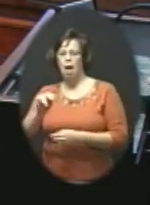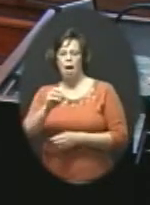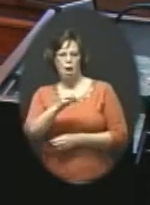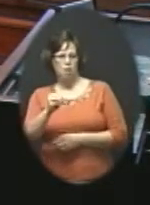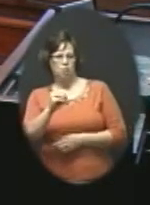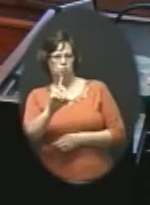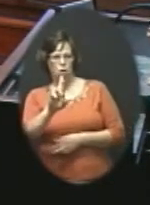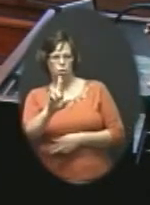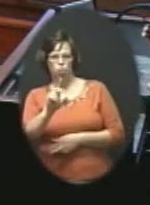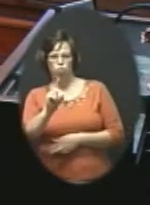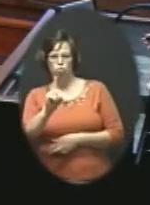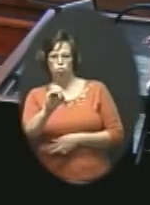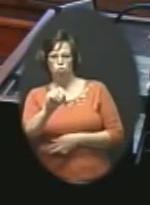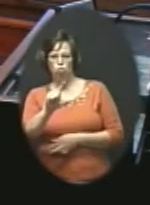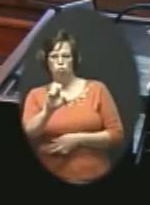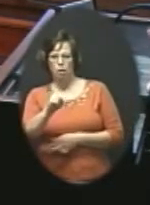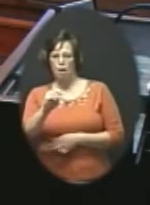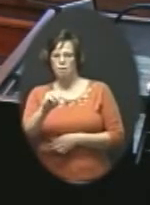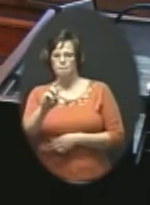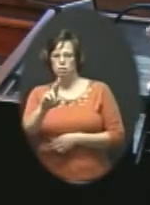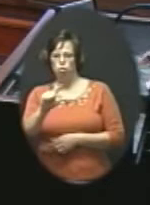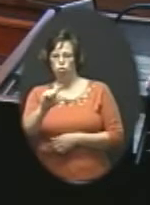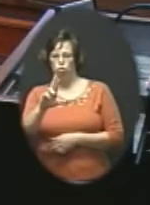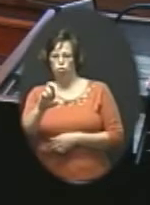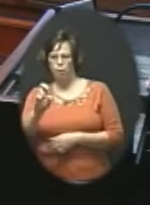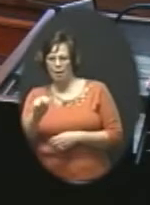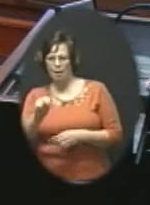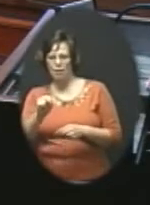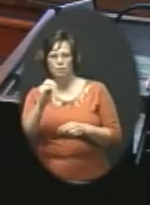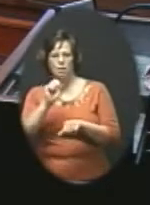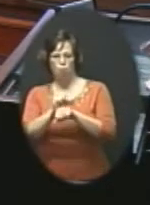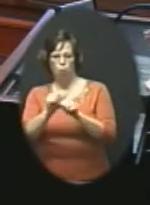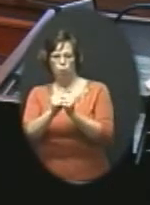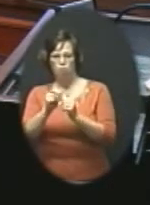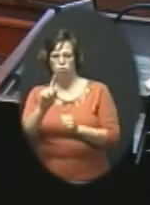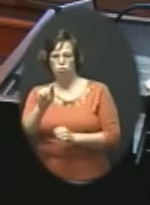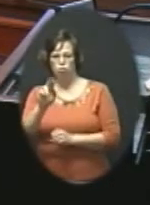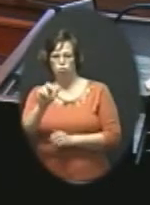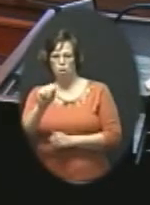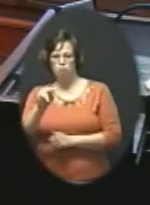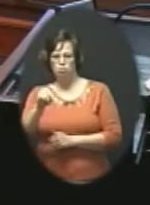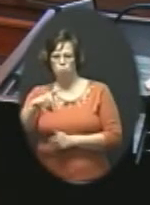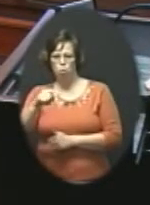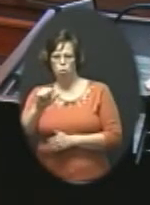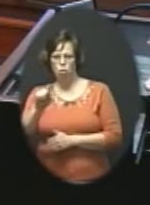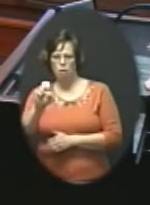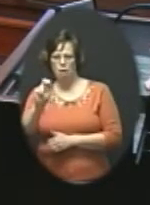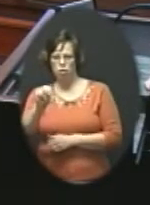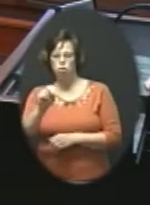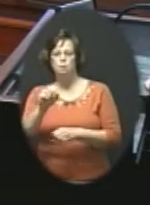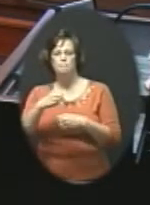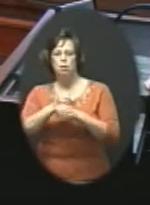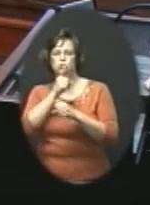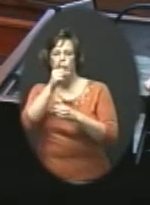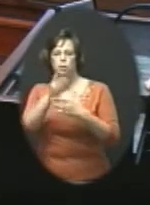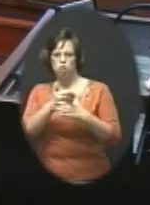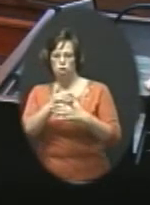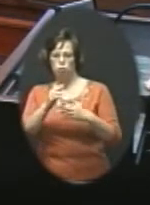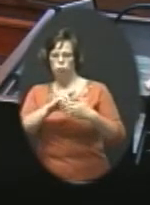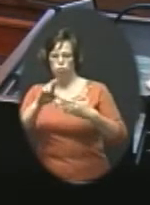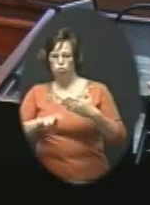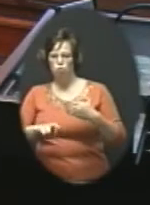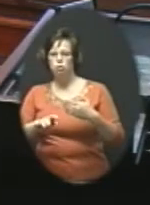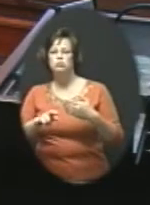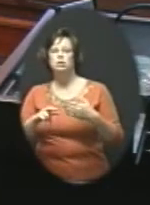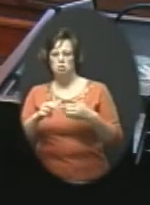Dugan and Mr. Green is also, as they work with transportation, making sure they share those results, which we did, of course, last year, make sure we